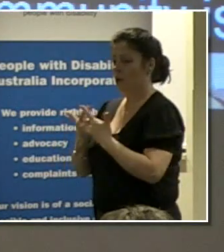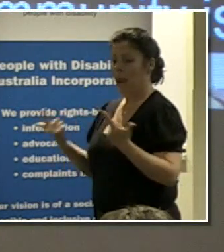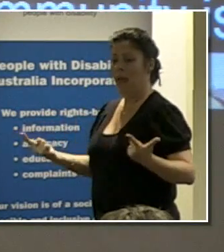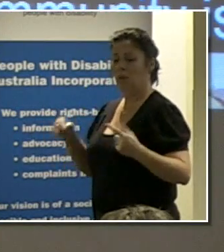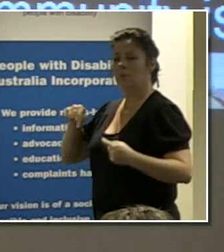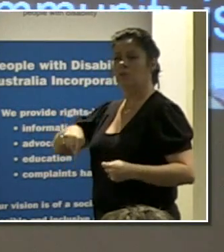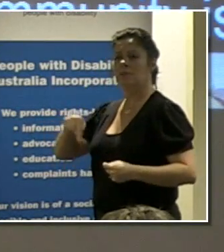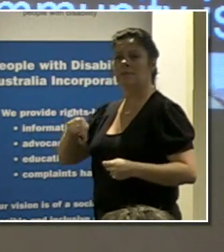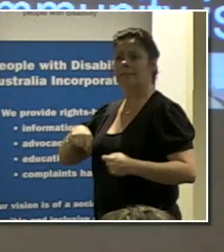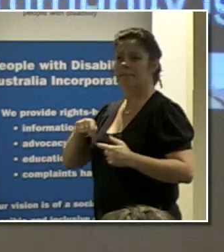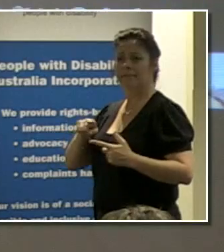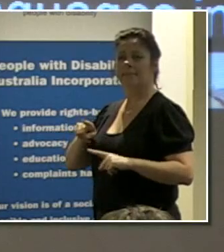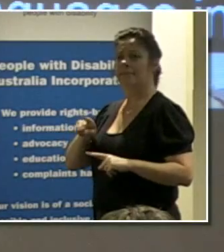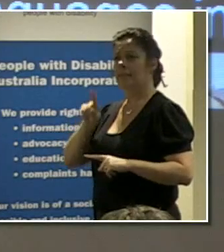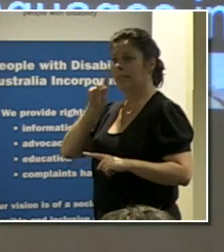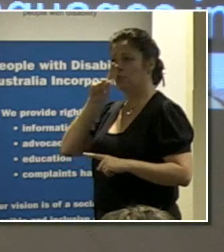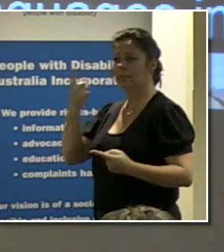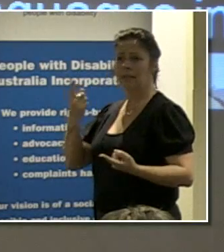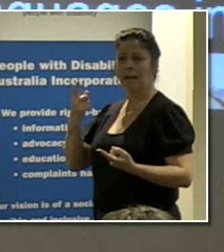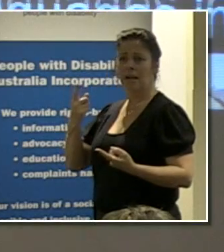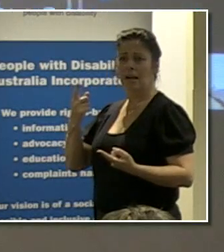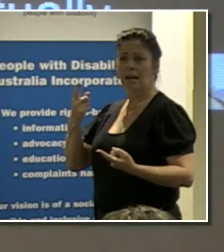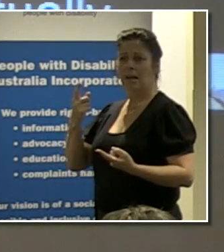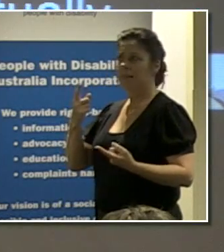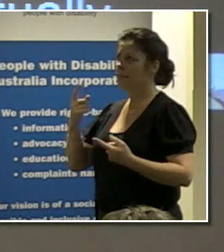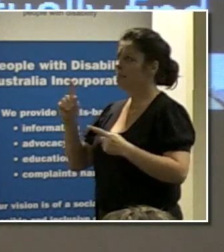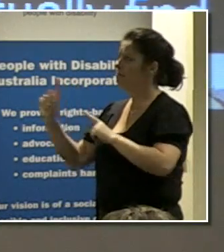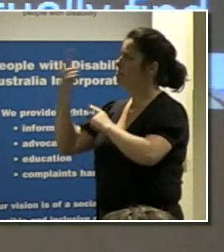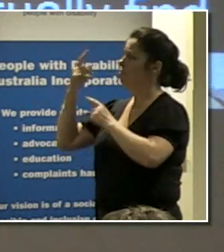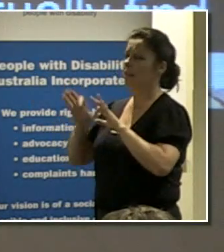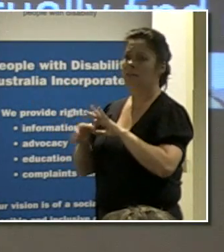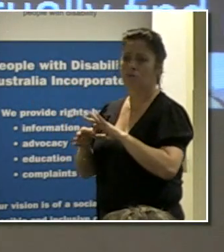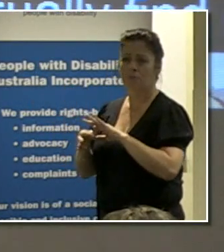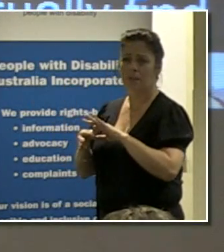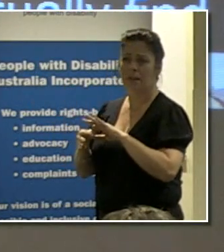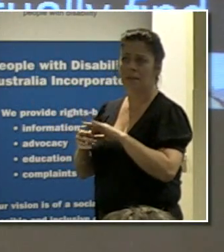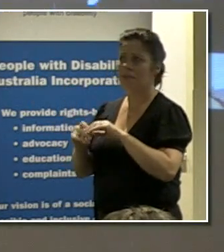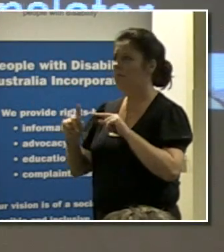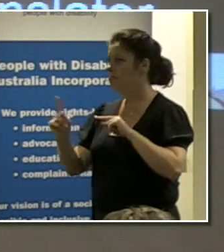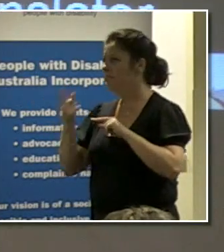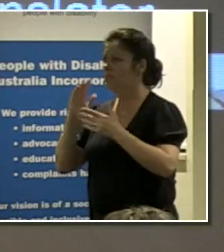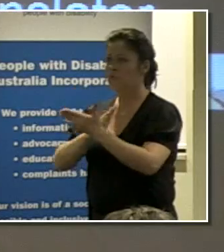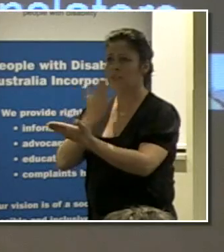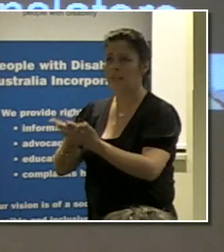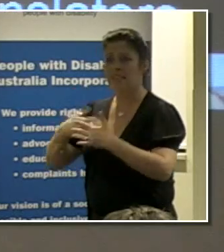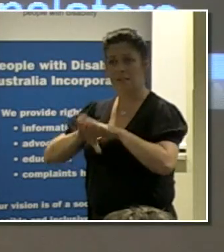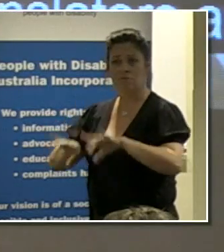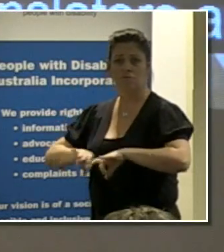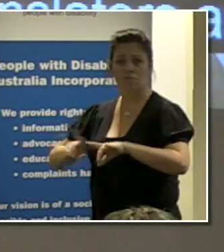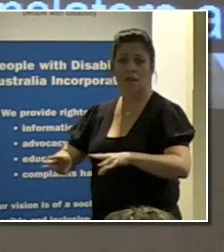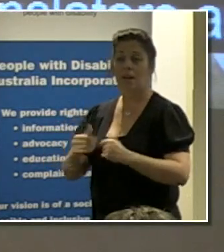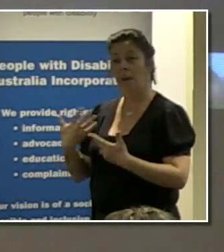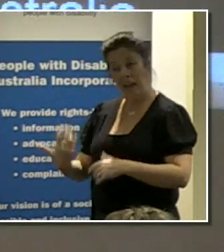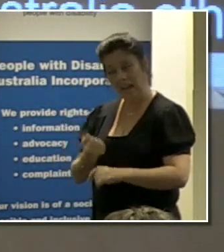in which you cannot actually find interpreters or translators anywhere in Australia. Other than a